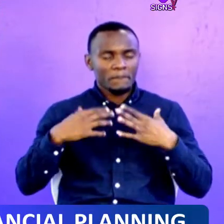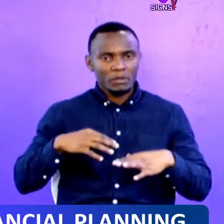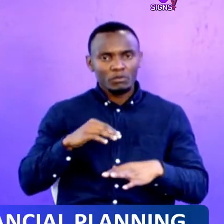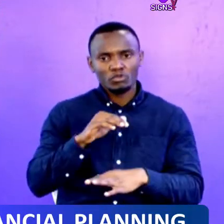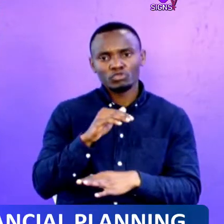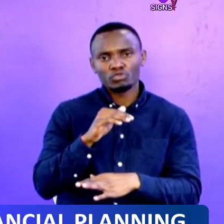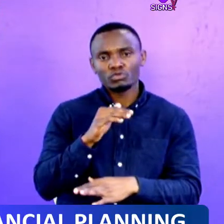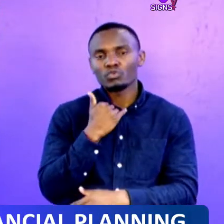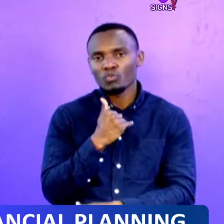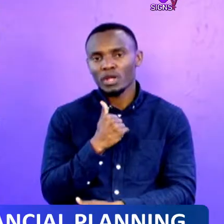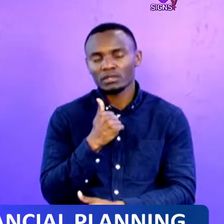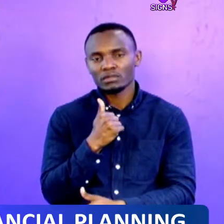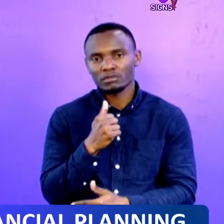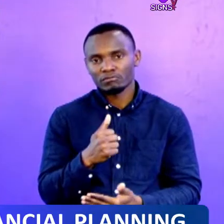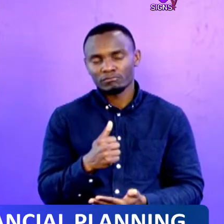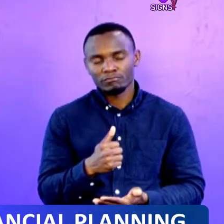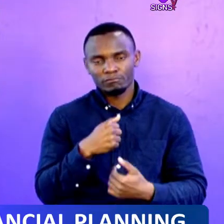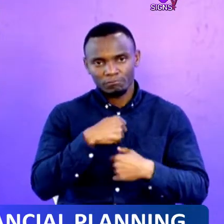journey?